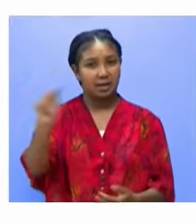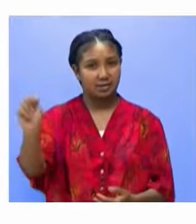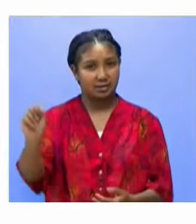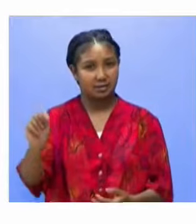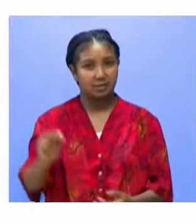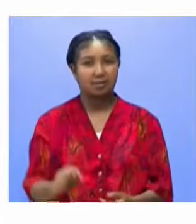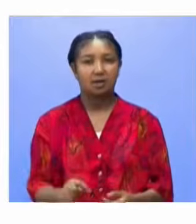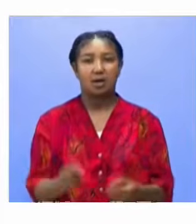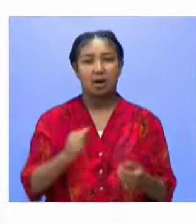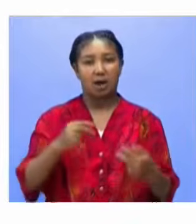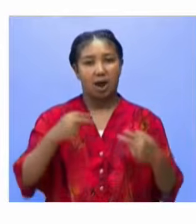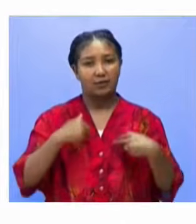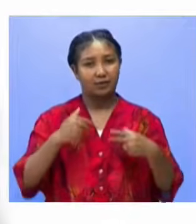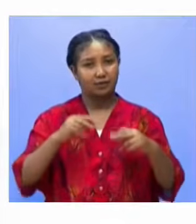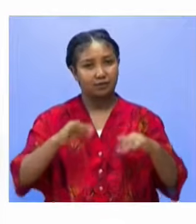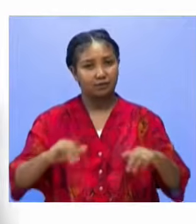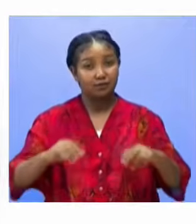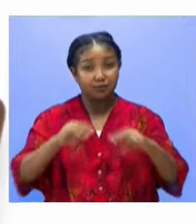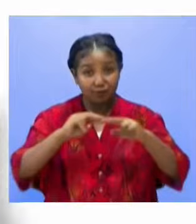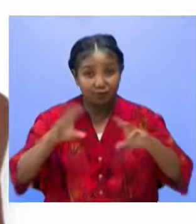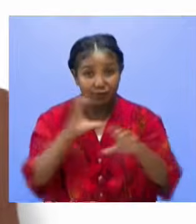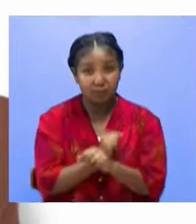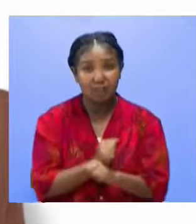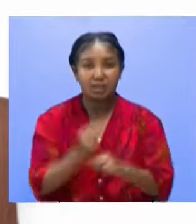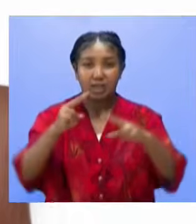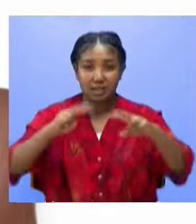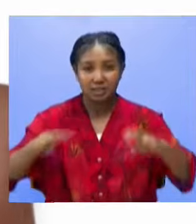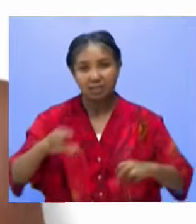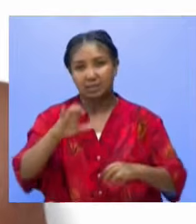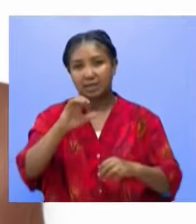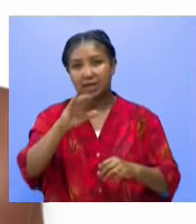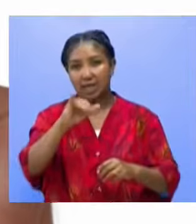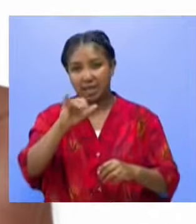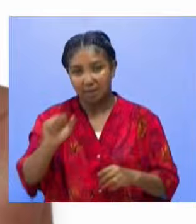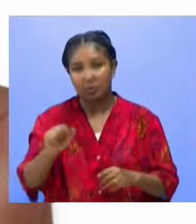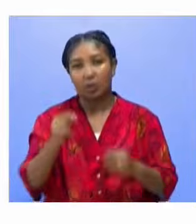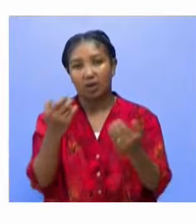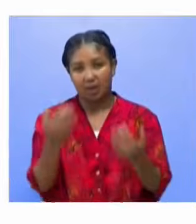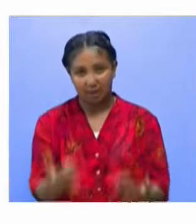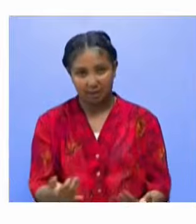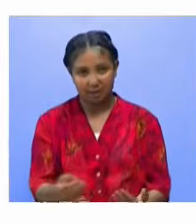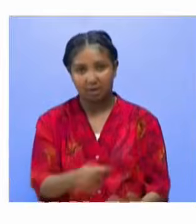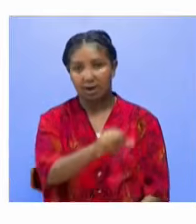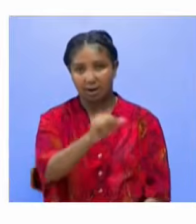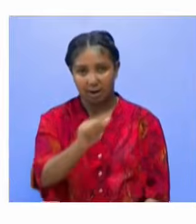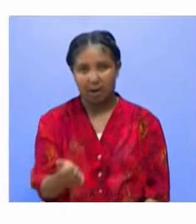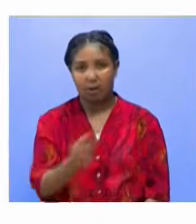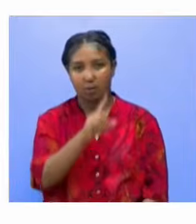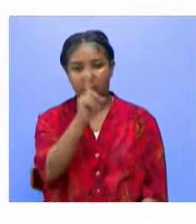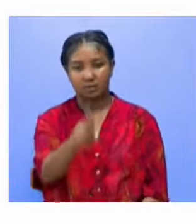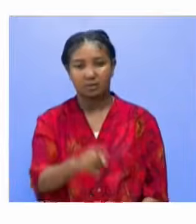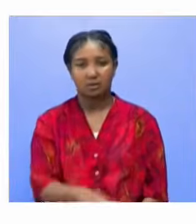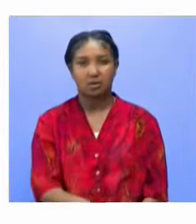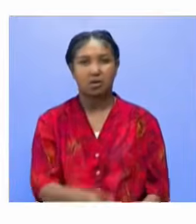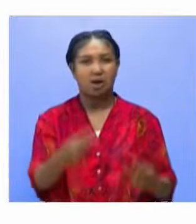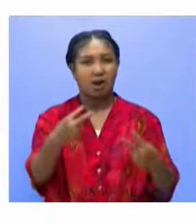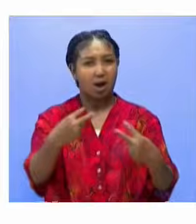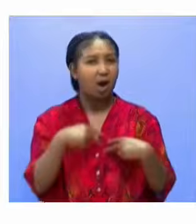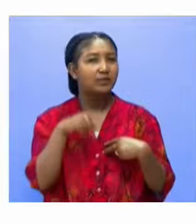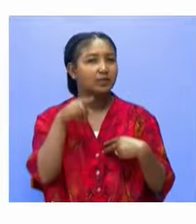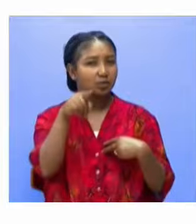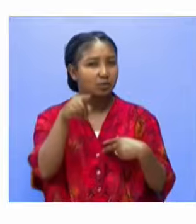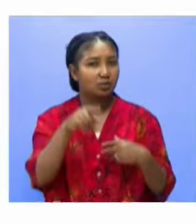I haven't finished the research yet. This one's a negative, okay? And so what about question here? Haven't